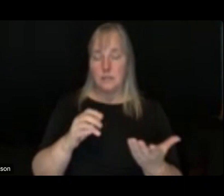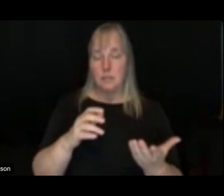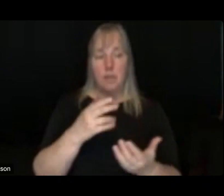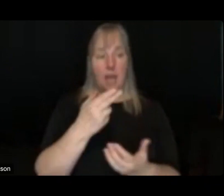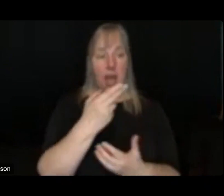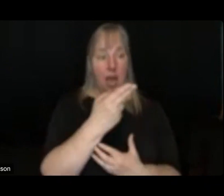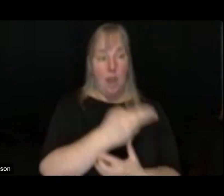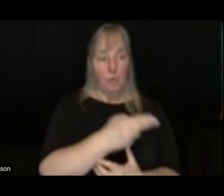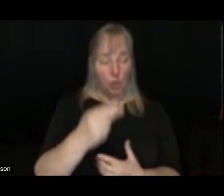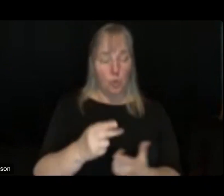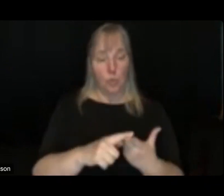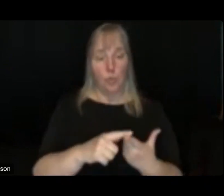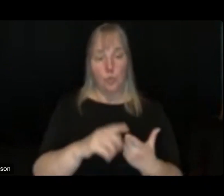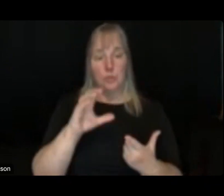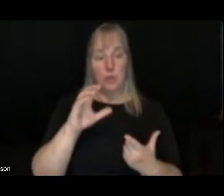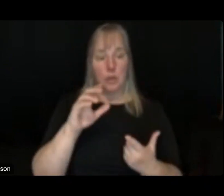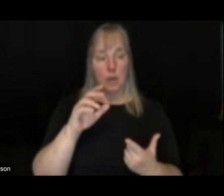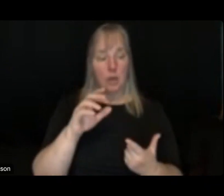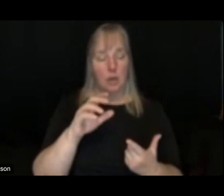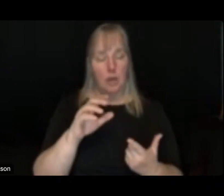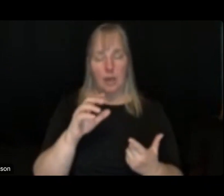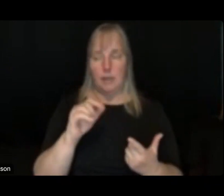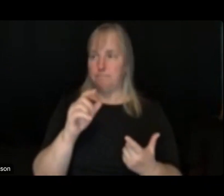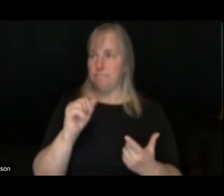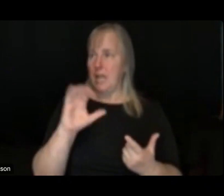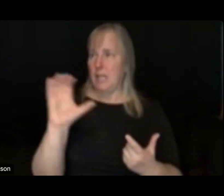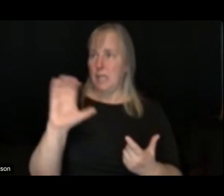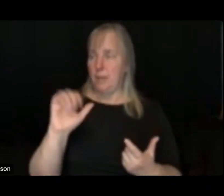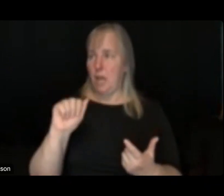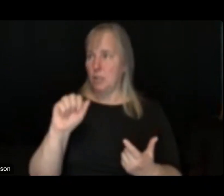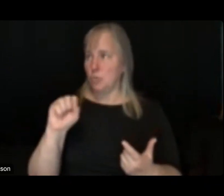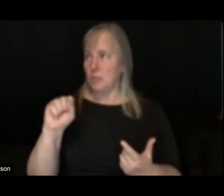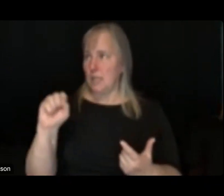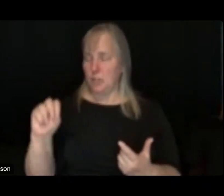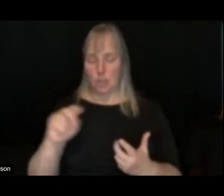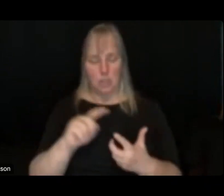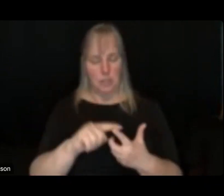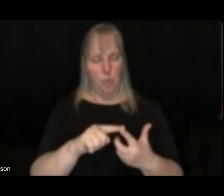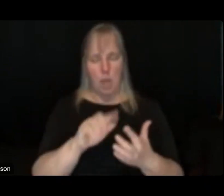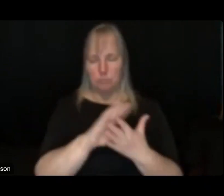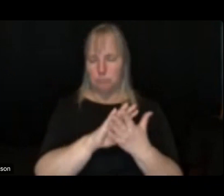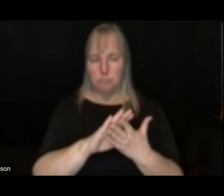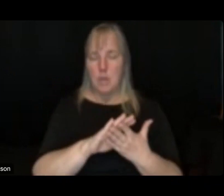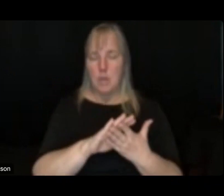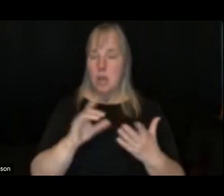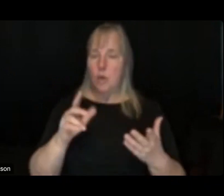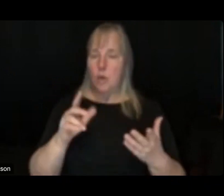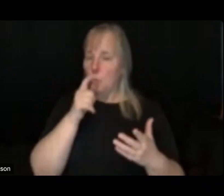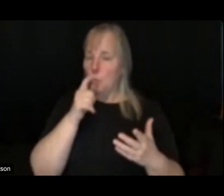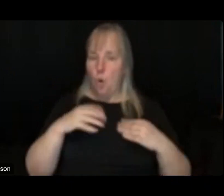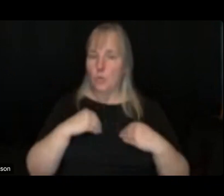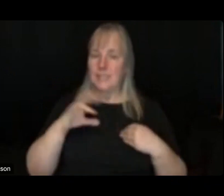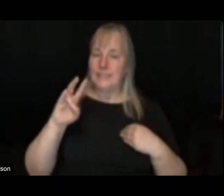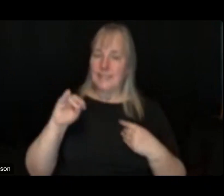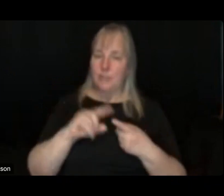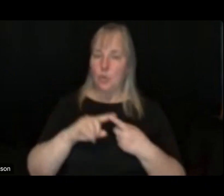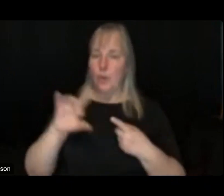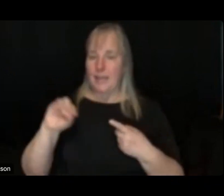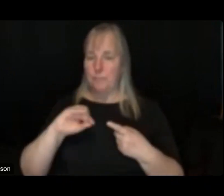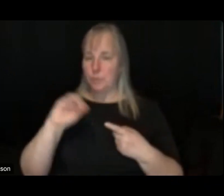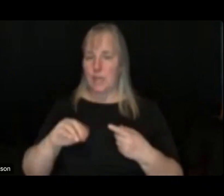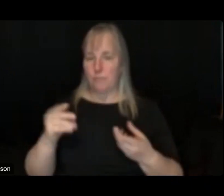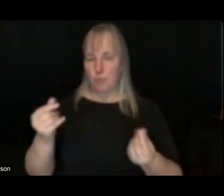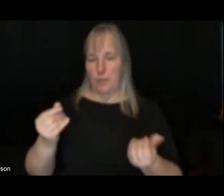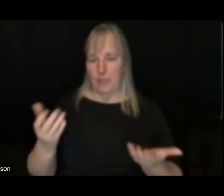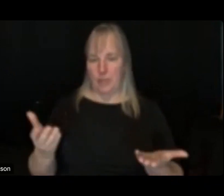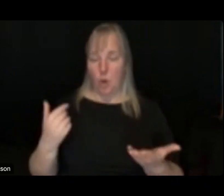Columbia Association, and I'm sure I'm missing one other one, but those are the big ones. They own like 70% of the property, 80% of the property here. We've had one meeting,